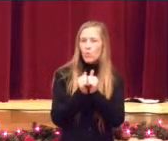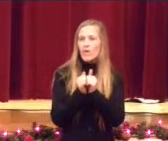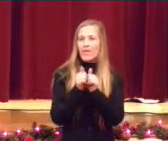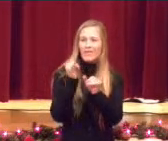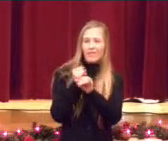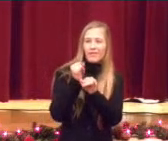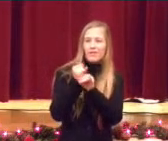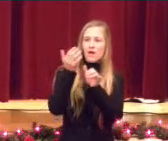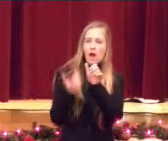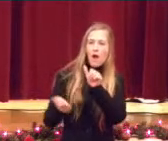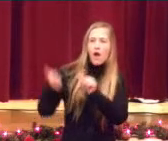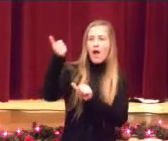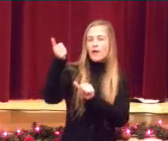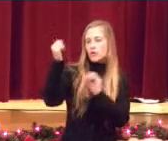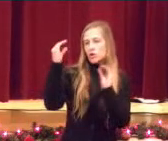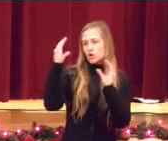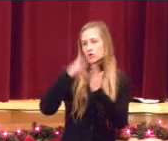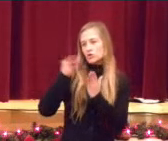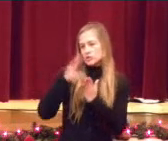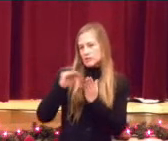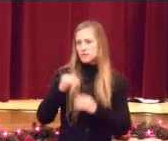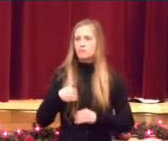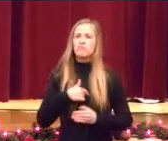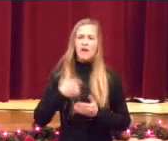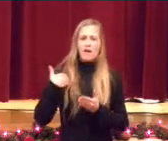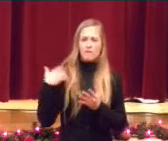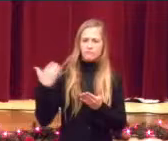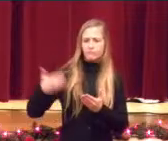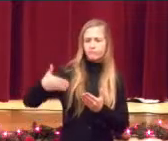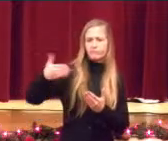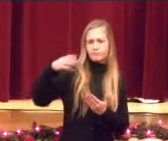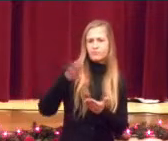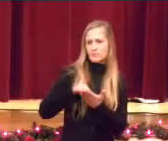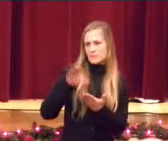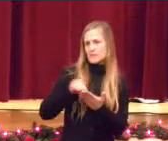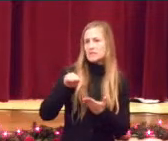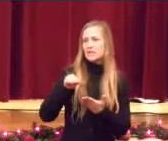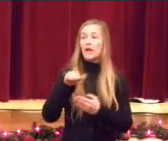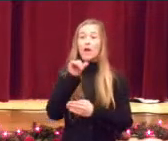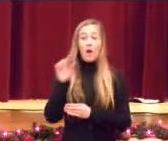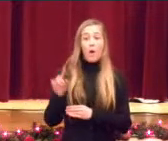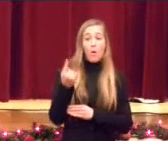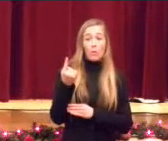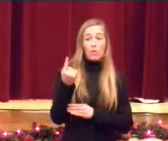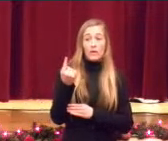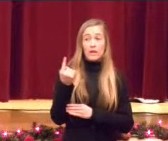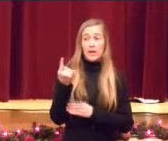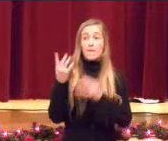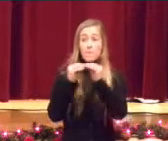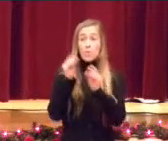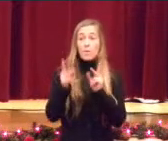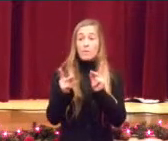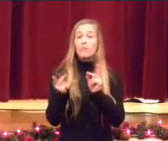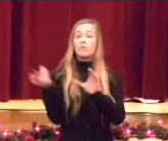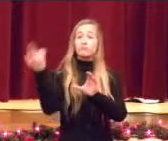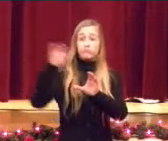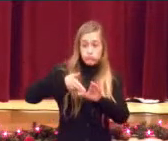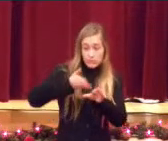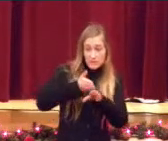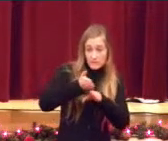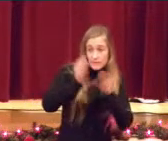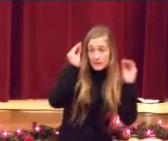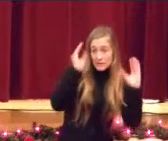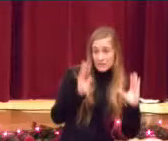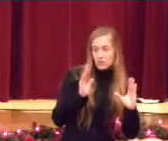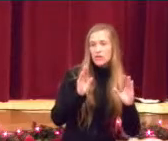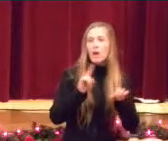learning. We're having ongoing meetings on how we can improve not only getting more people into the field, but removing